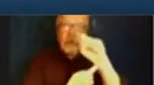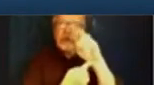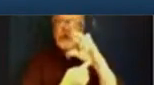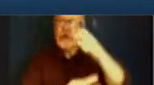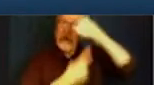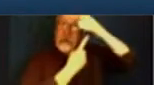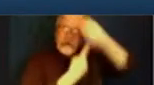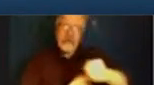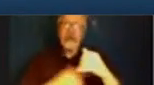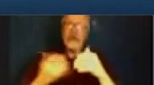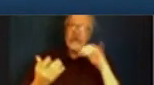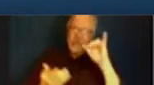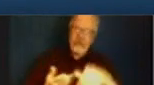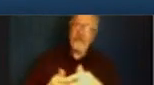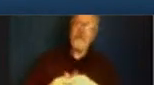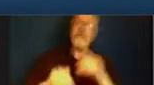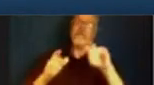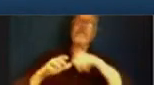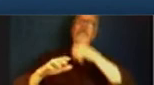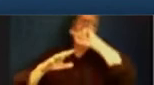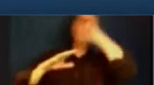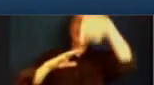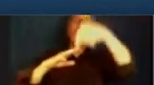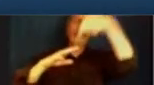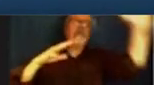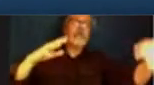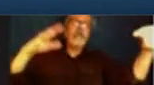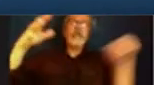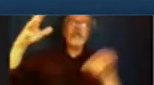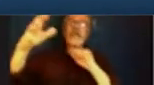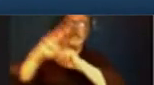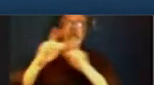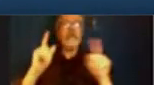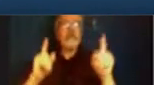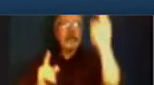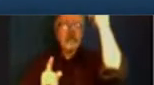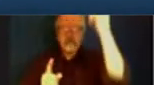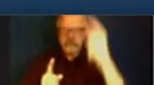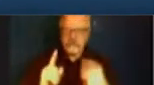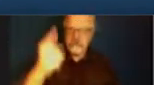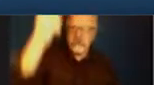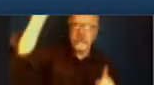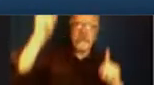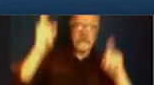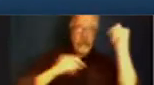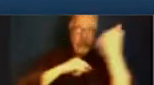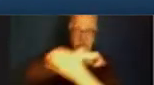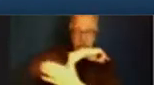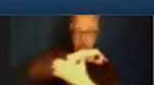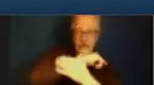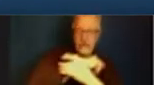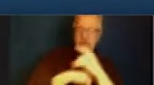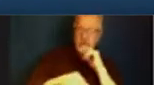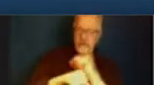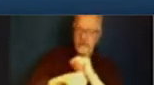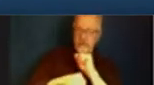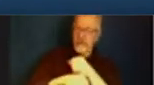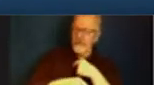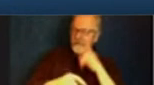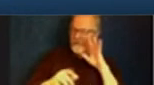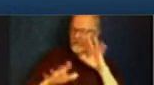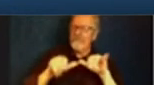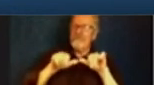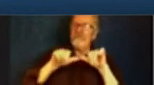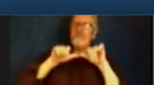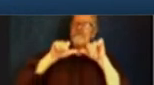rapidly, and ours is going up rapidly and will continue for some time to go up rapidly. But there is some evidence it can come down